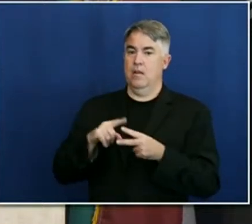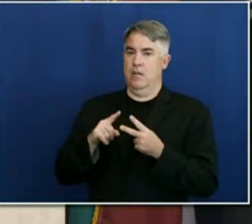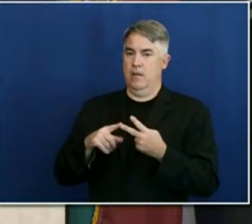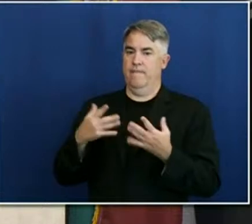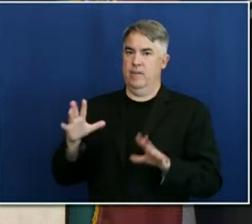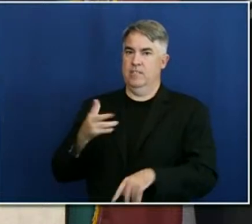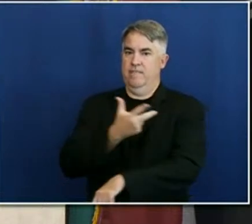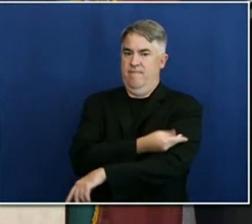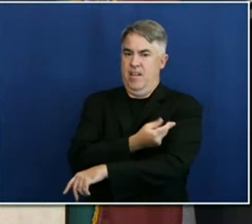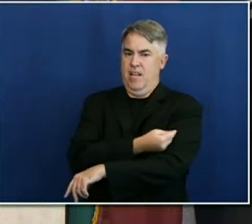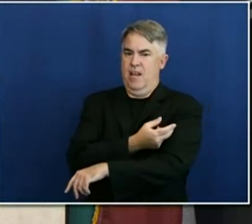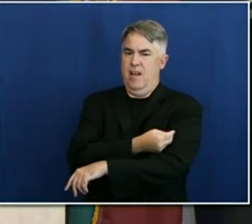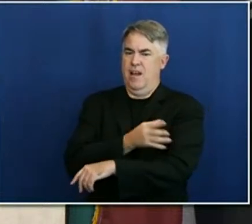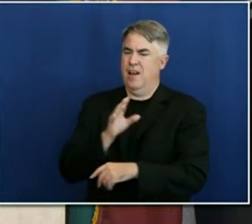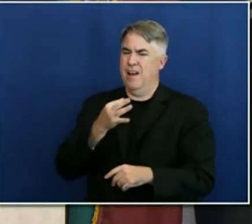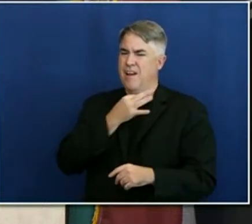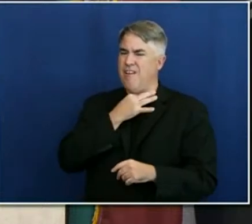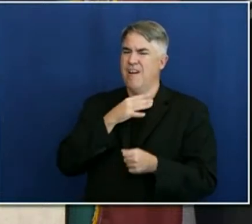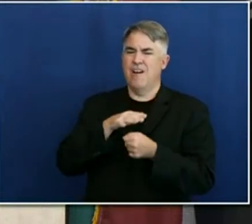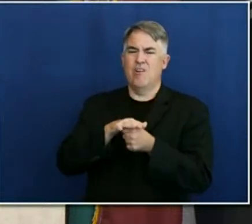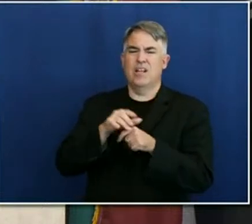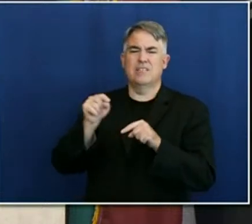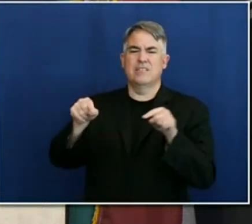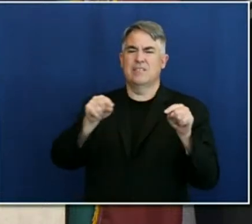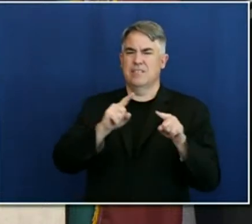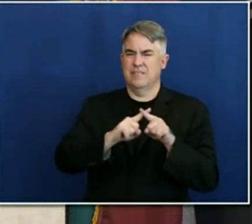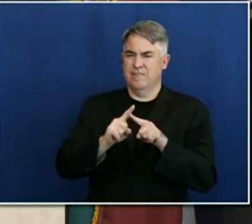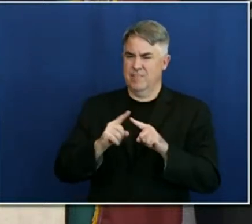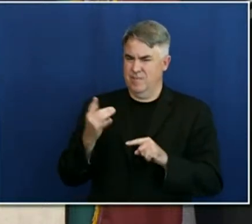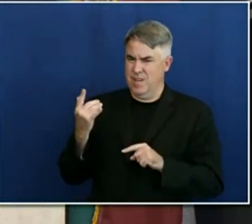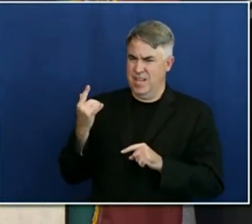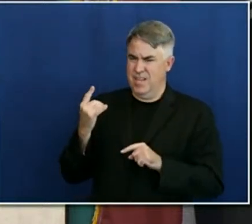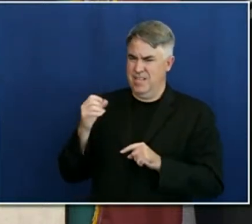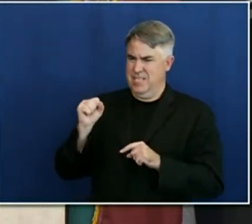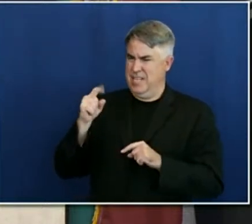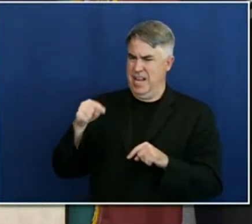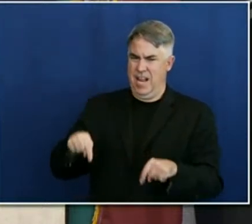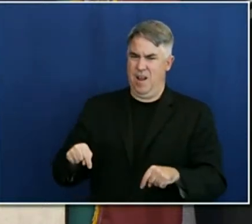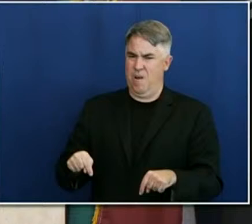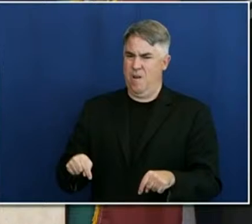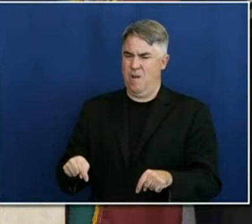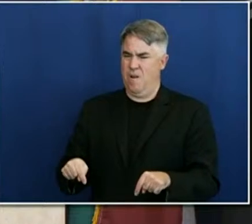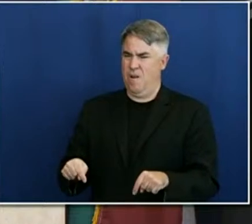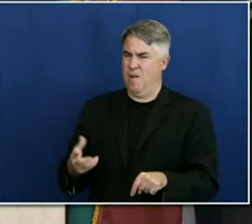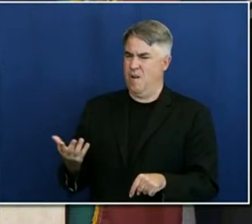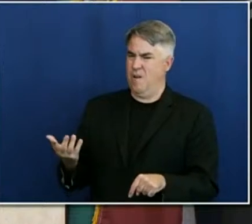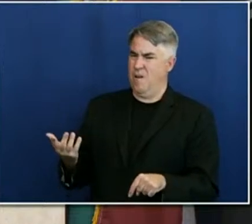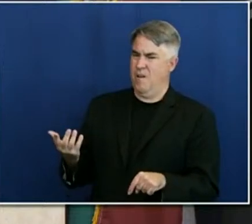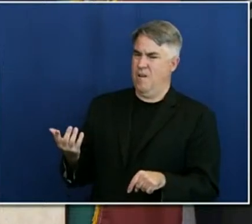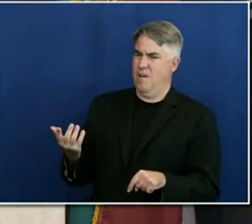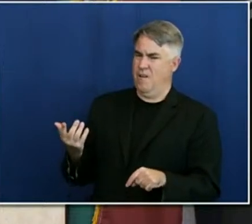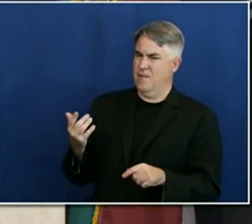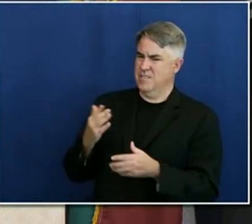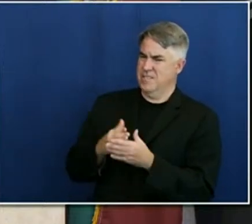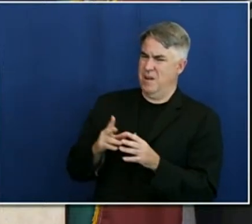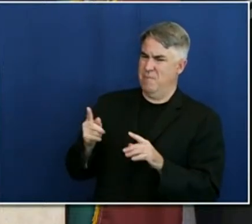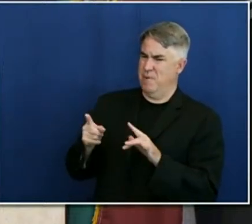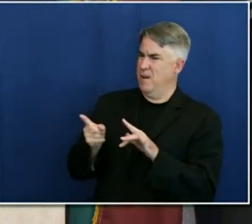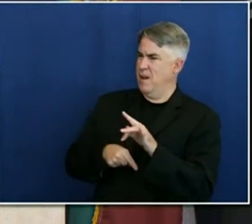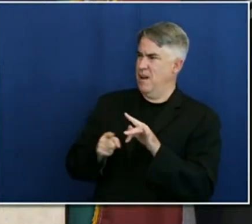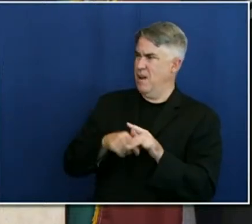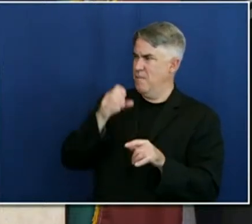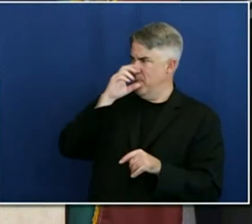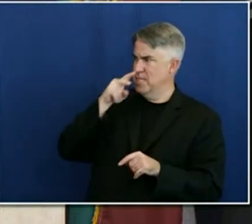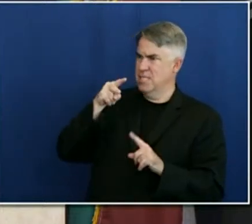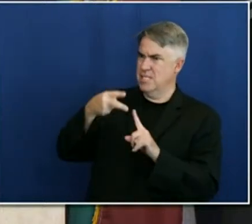of say it could be for a number of reasons. In San Diego County, do you guys know how many missed second dose appointments there have been? And are you able to say if that's because of like